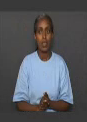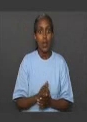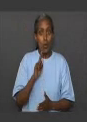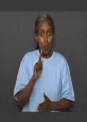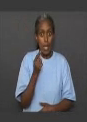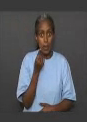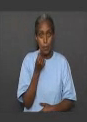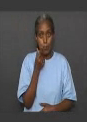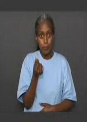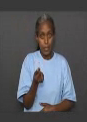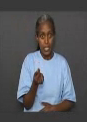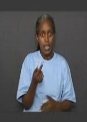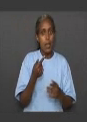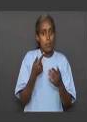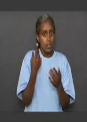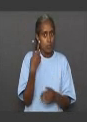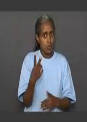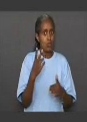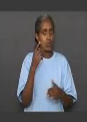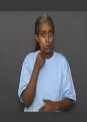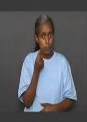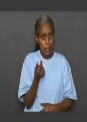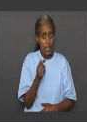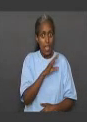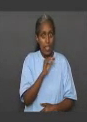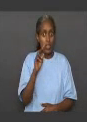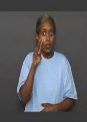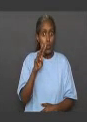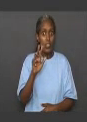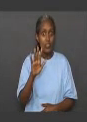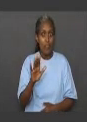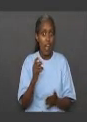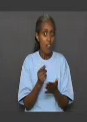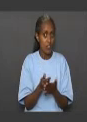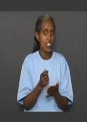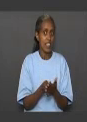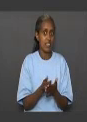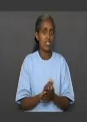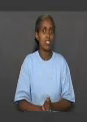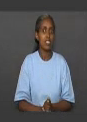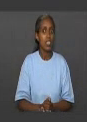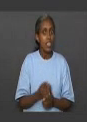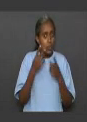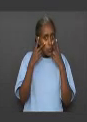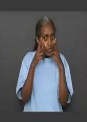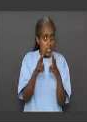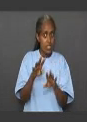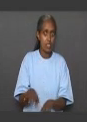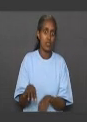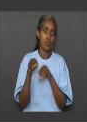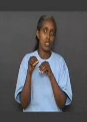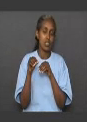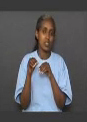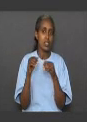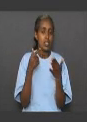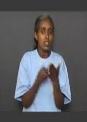1 bir becomes 2 bir and 25 cents. You see, students,